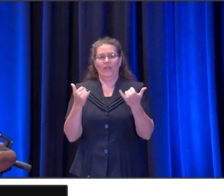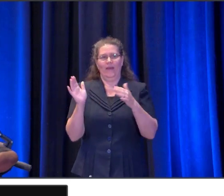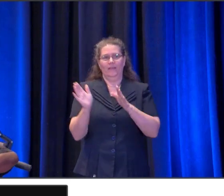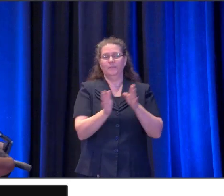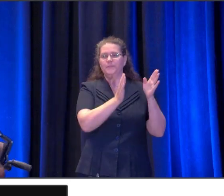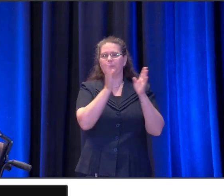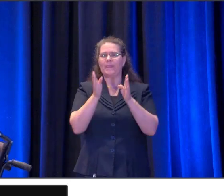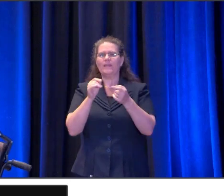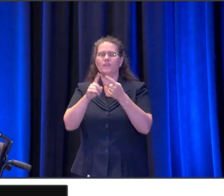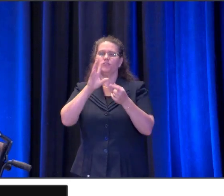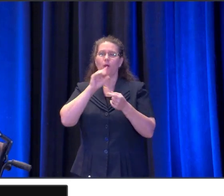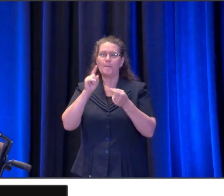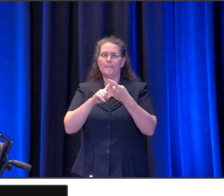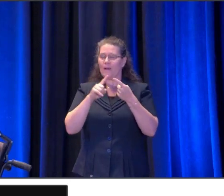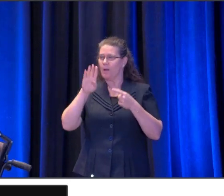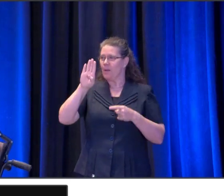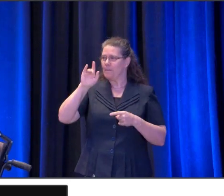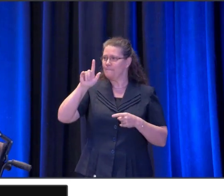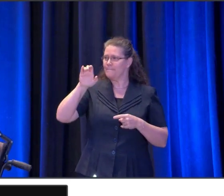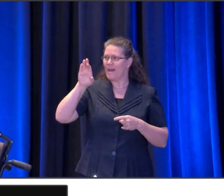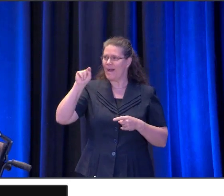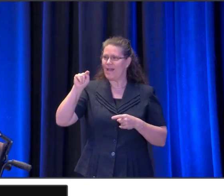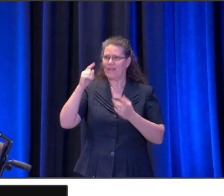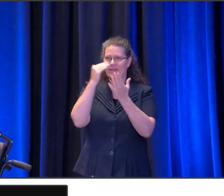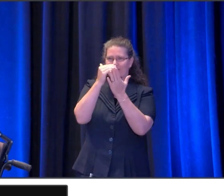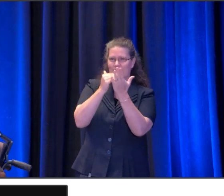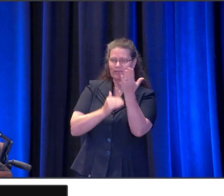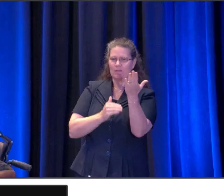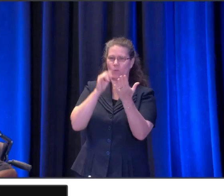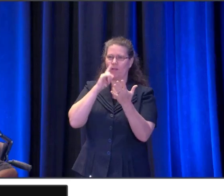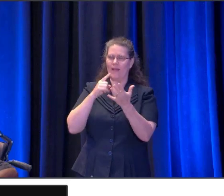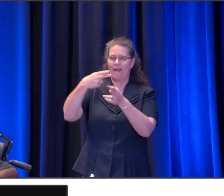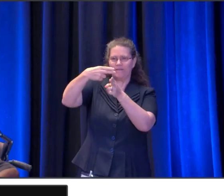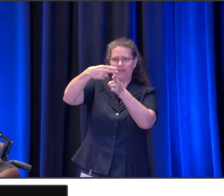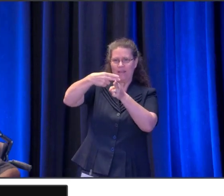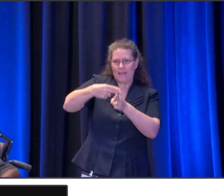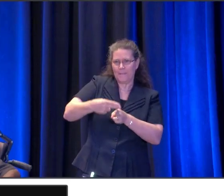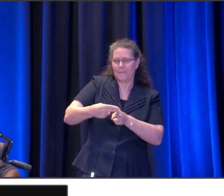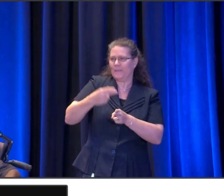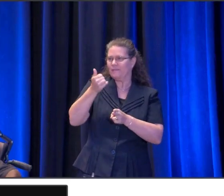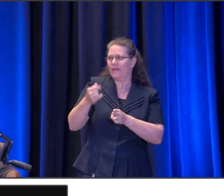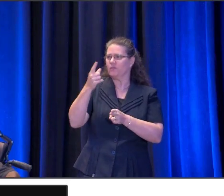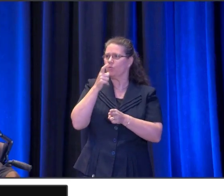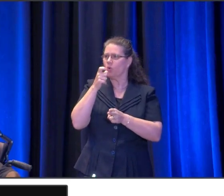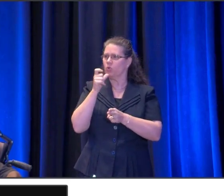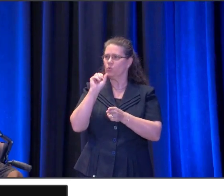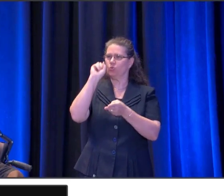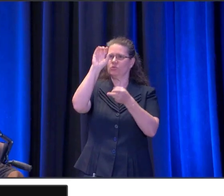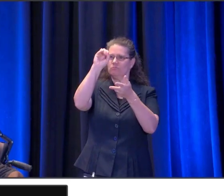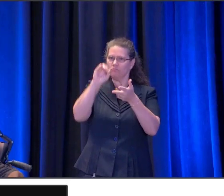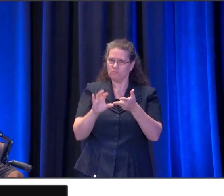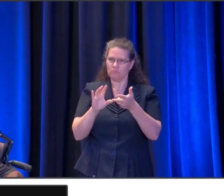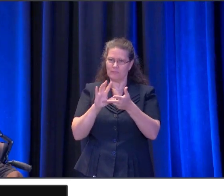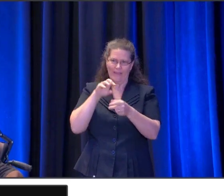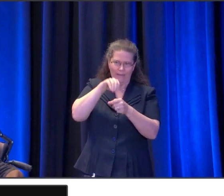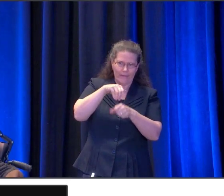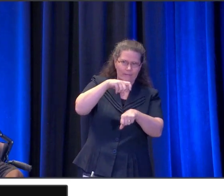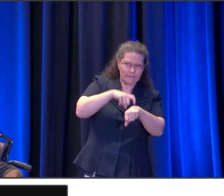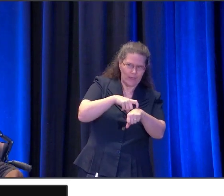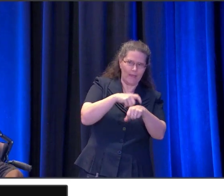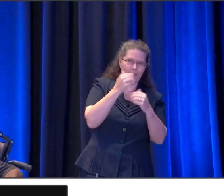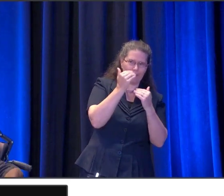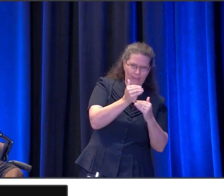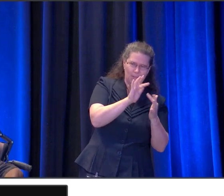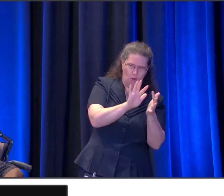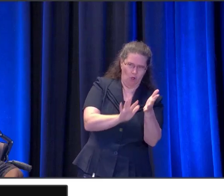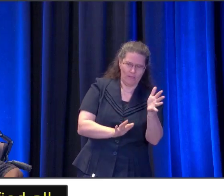Forms of ballots. Staff will list all qualified nominees that are submitted by the public timelines and as